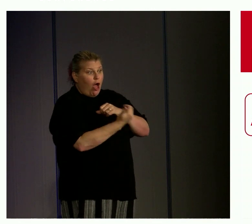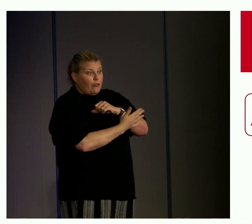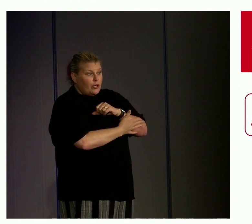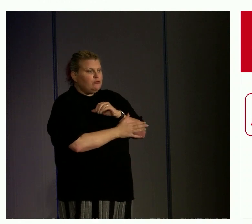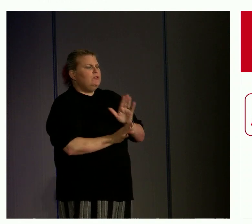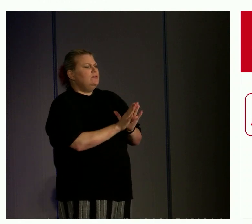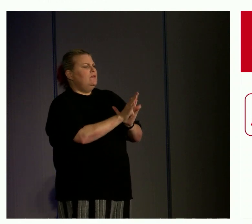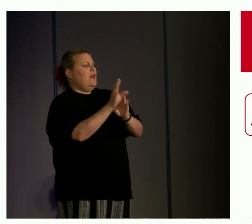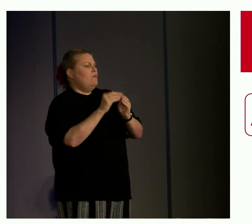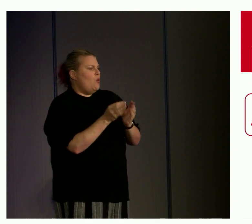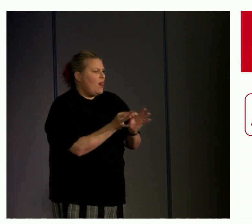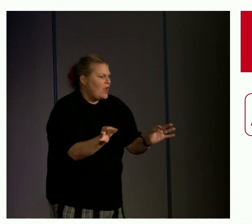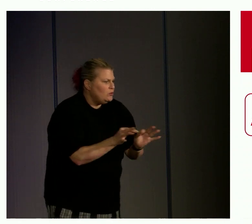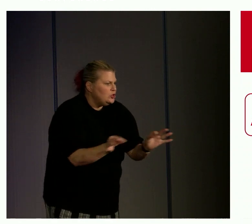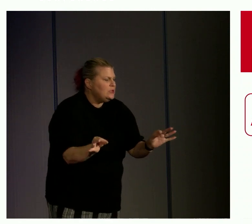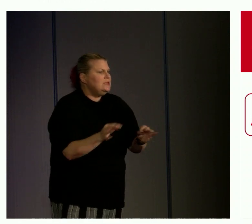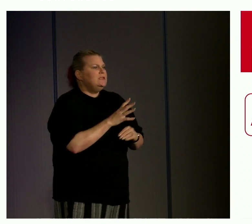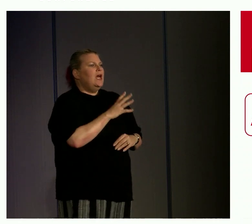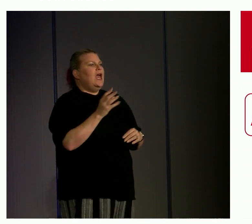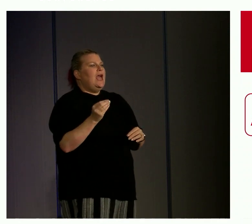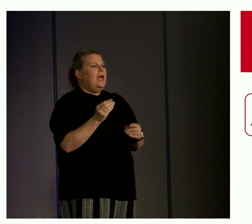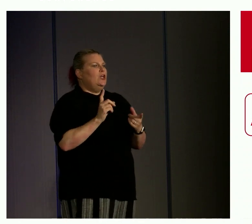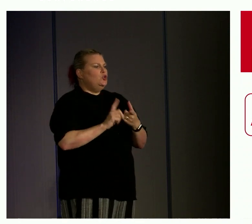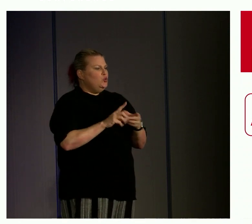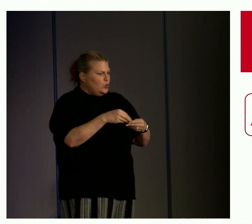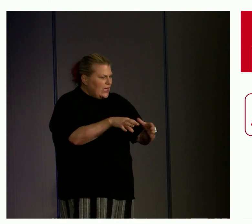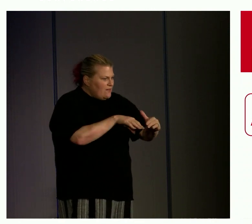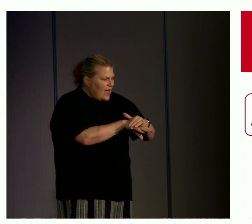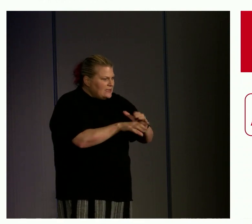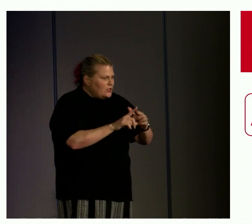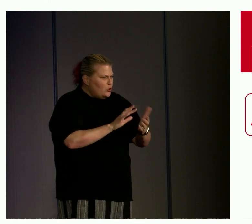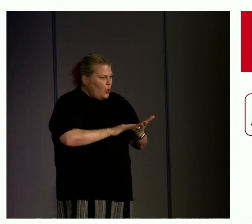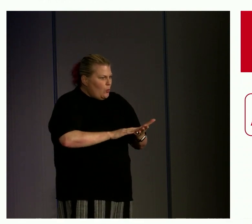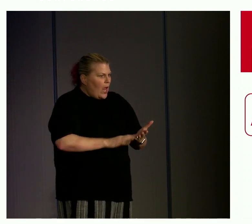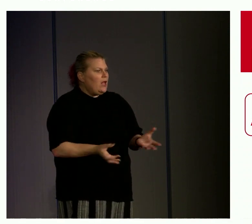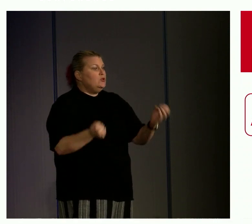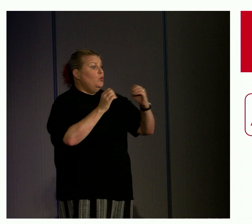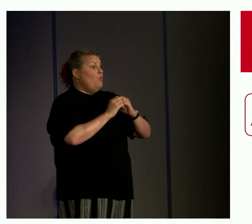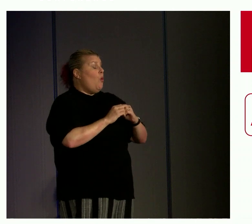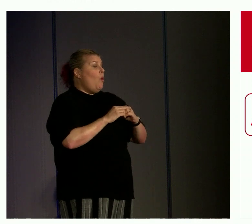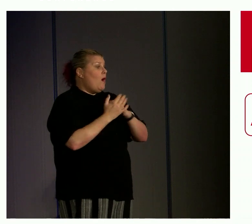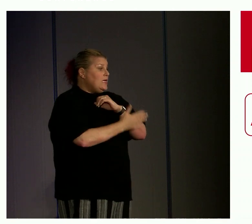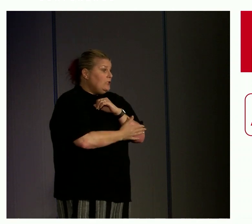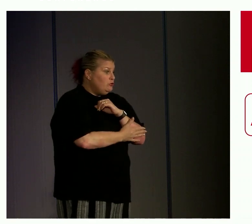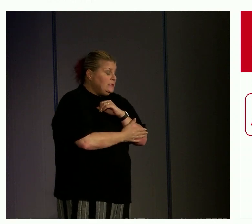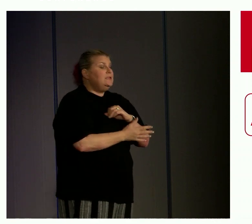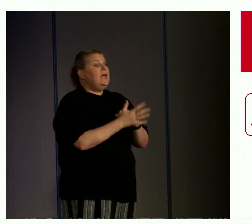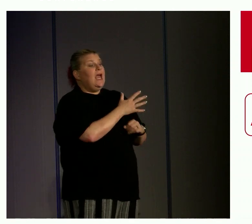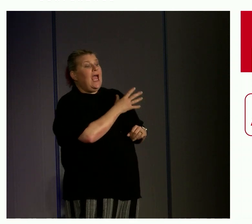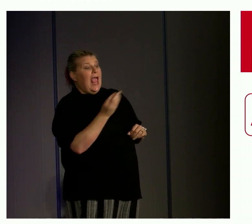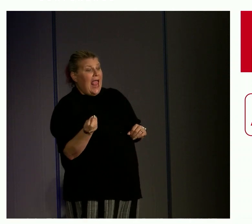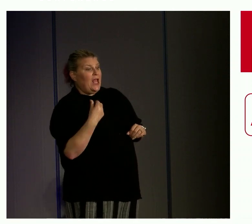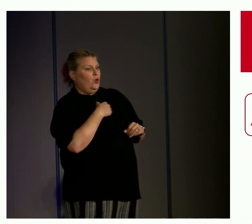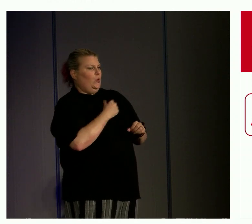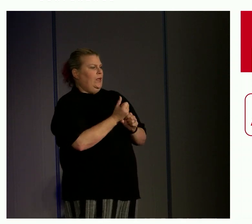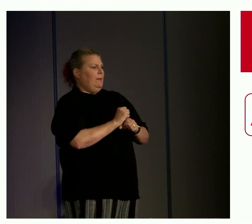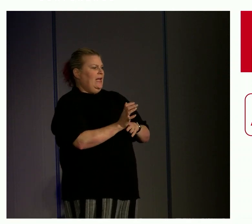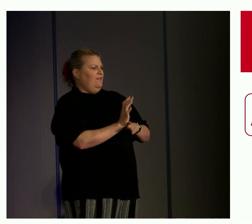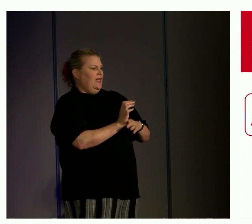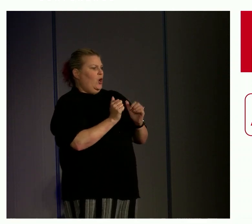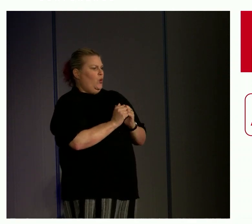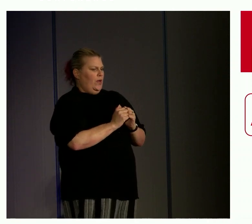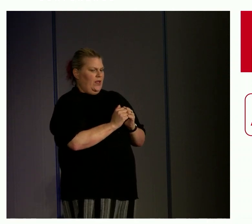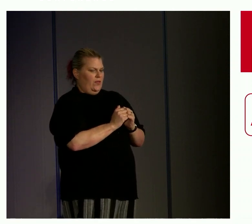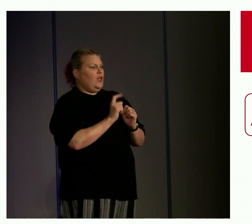develop more languages and to give access to Braille to more countries. And we have made a video with the